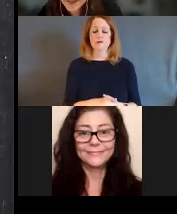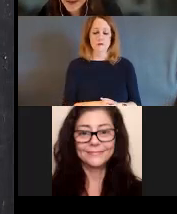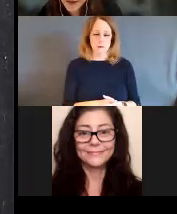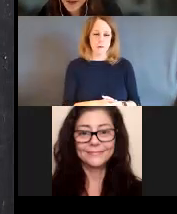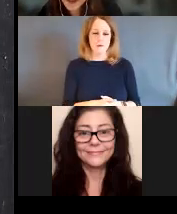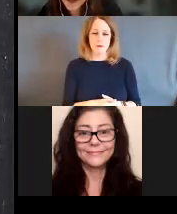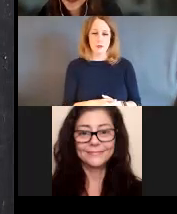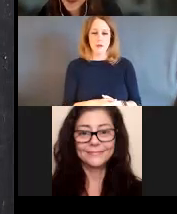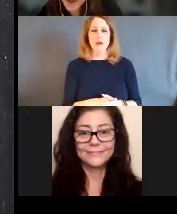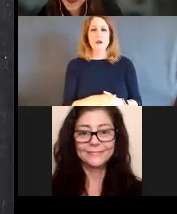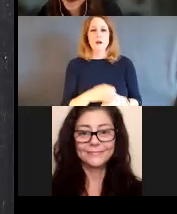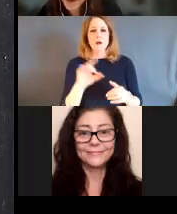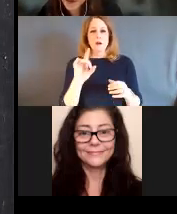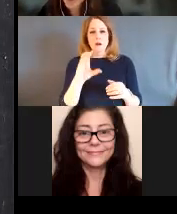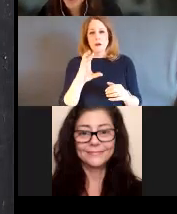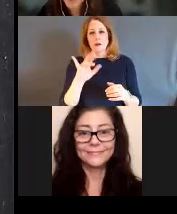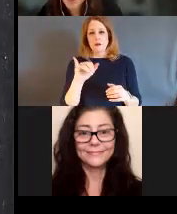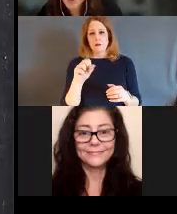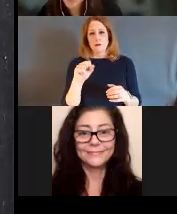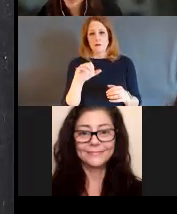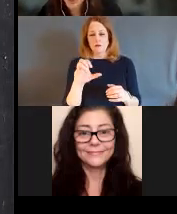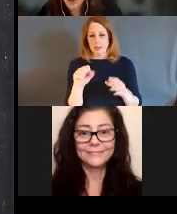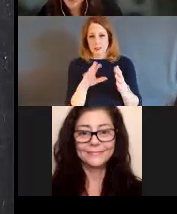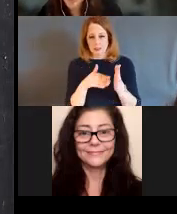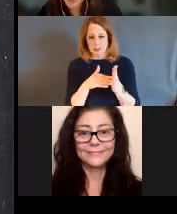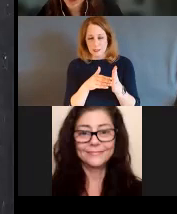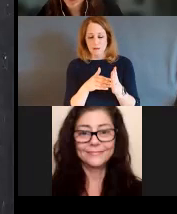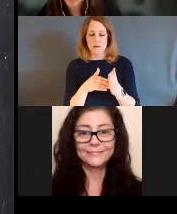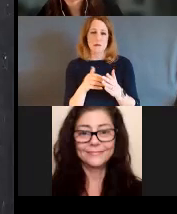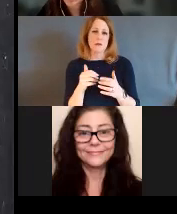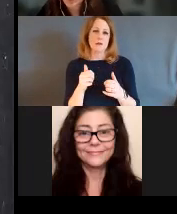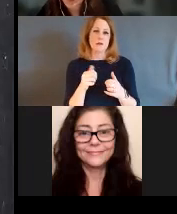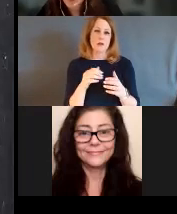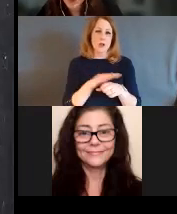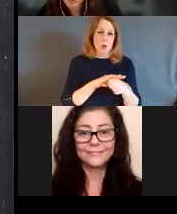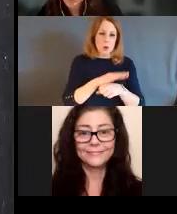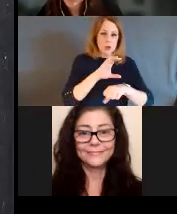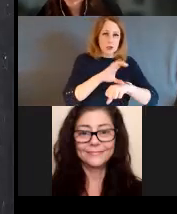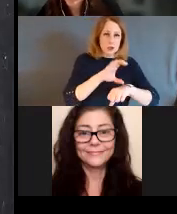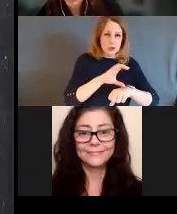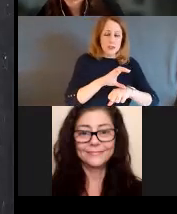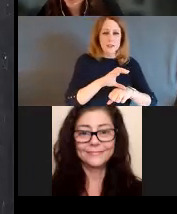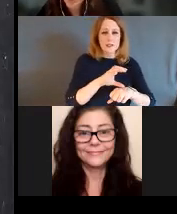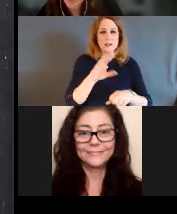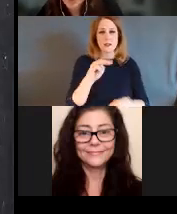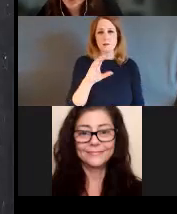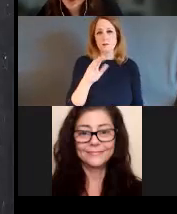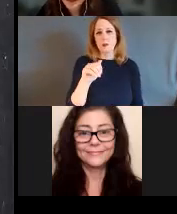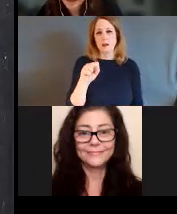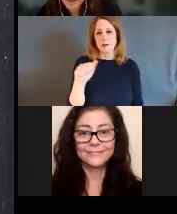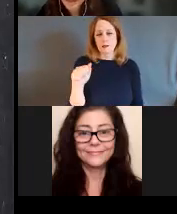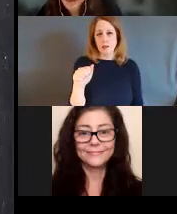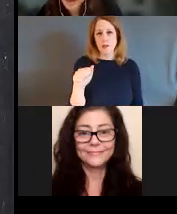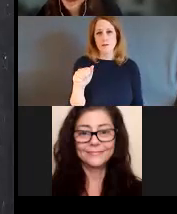a crisis center, local social services, churches, shelter, MCASA, mobile